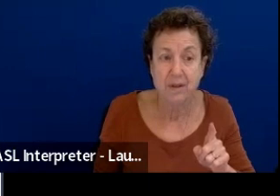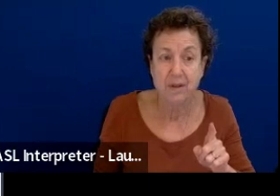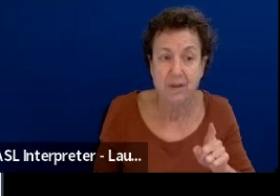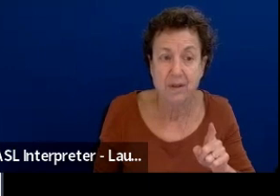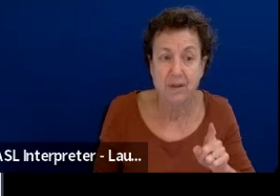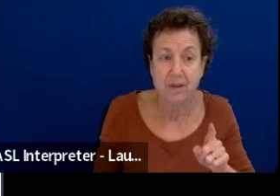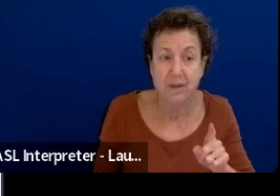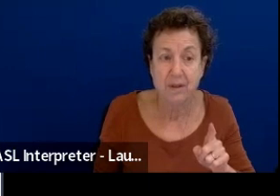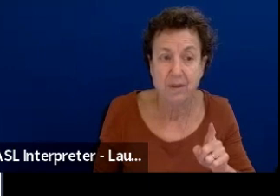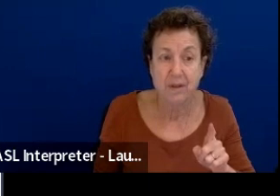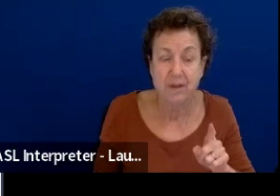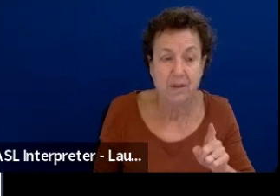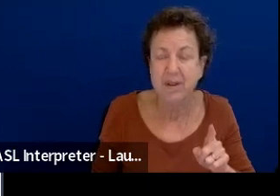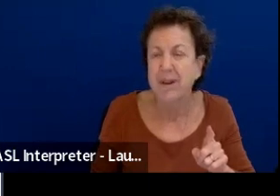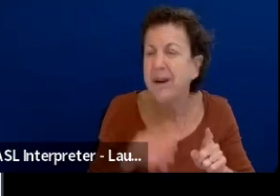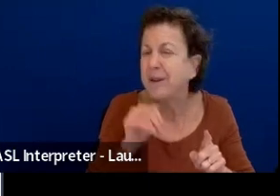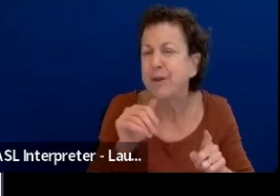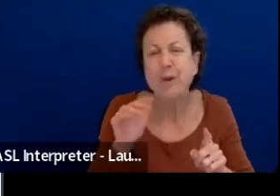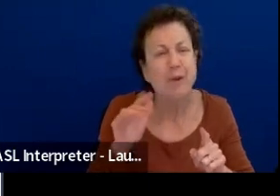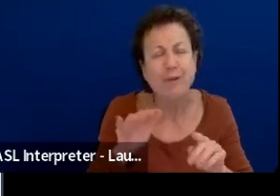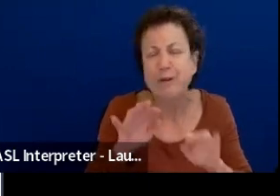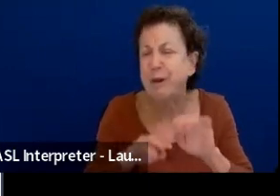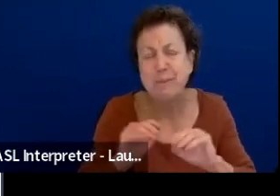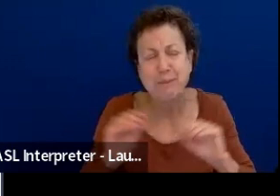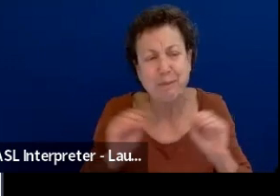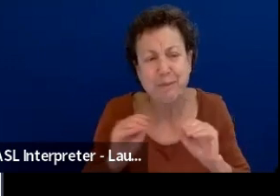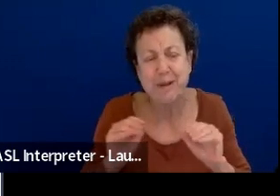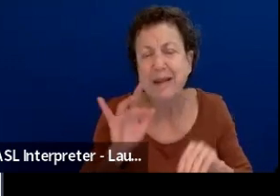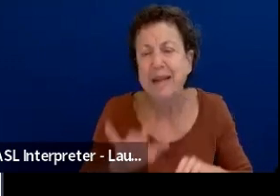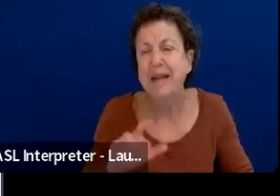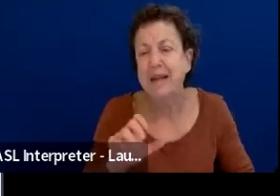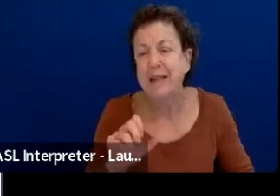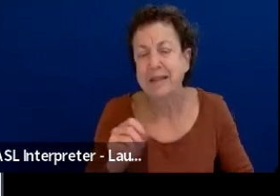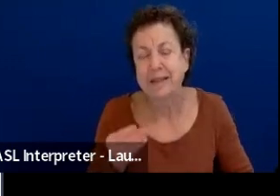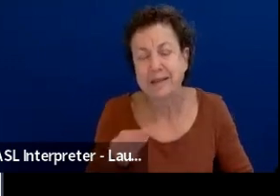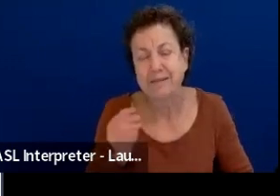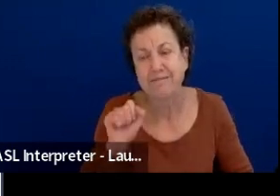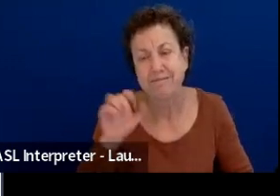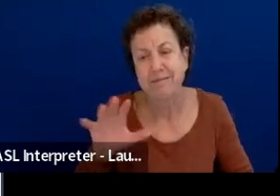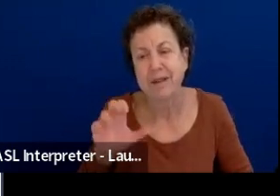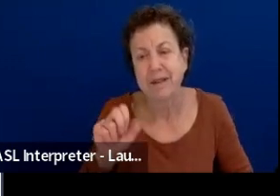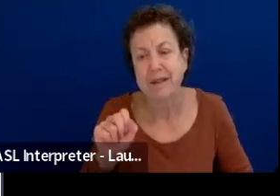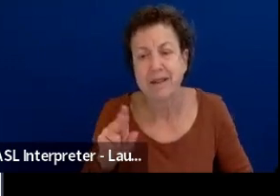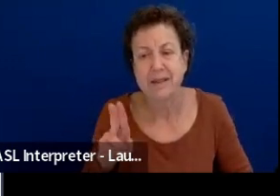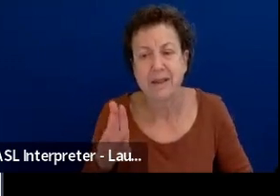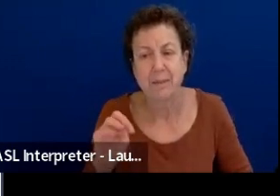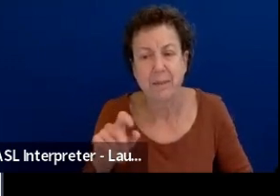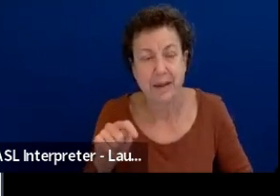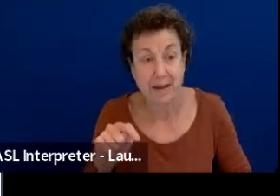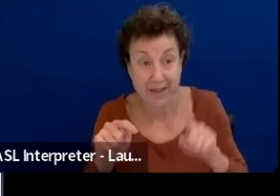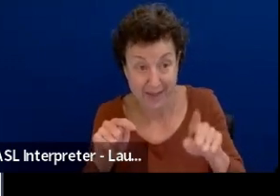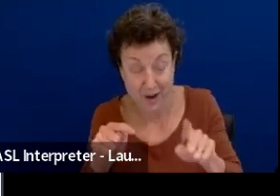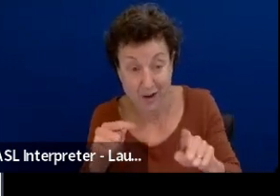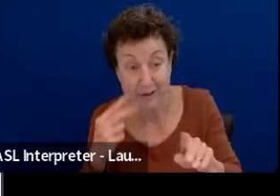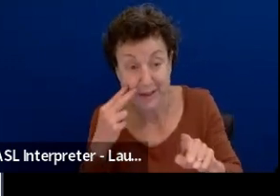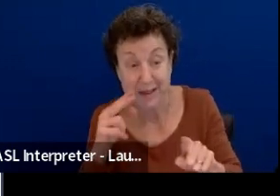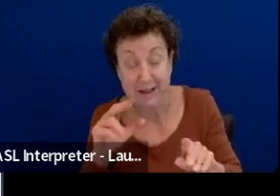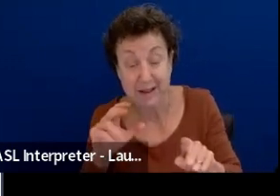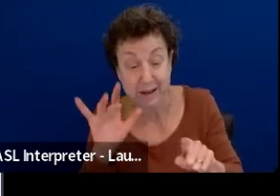and then you don't need to enter anything, just hit the submit button on this advanced bill search.